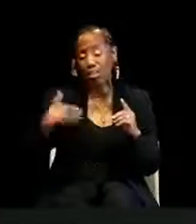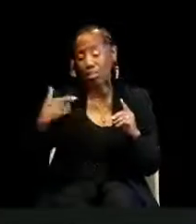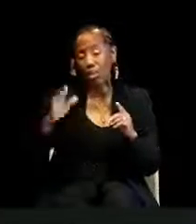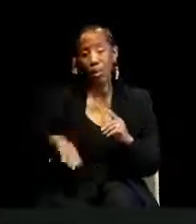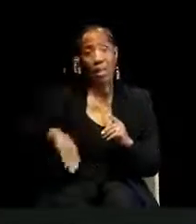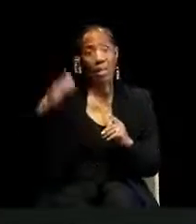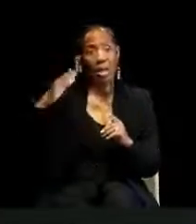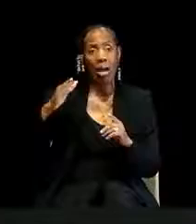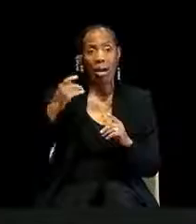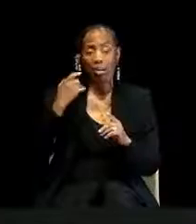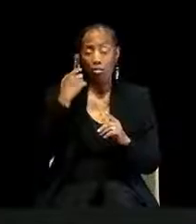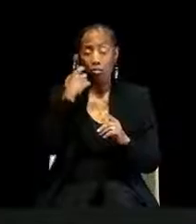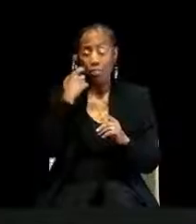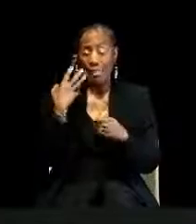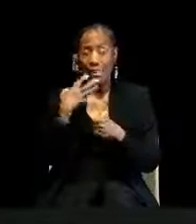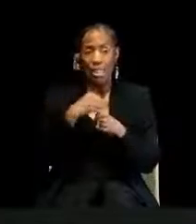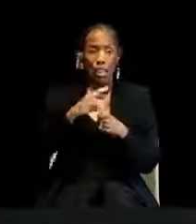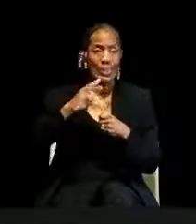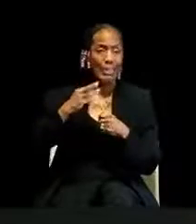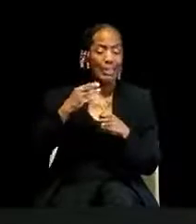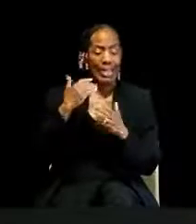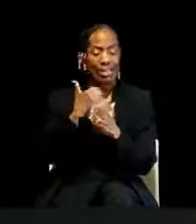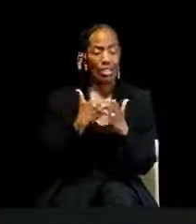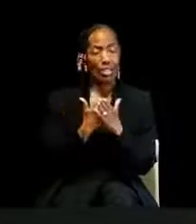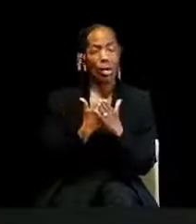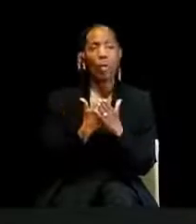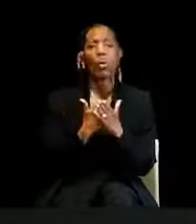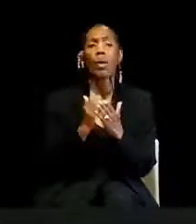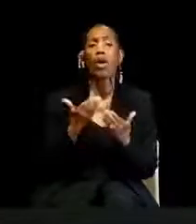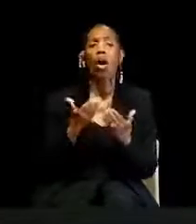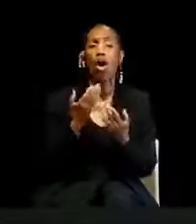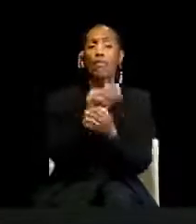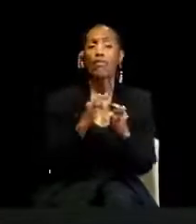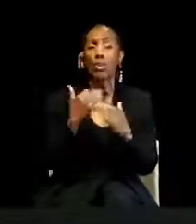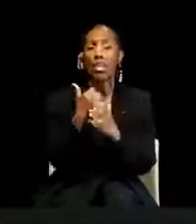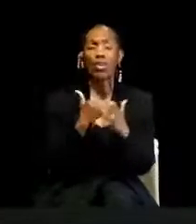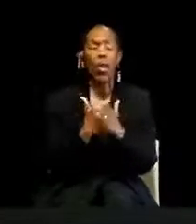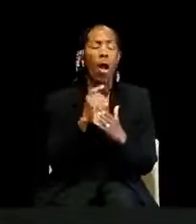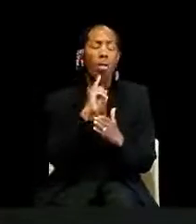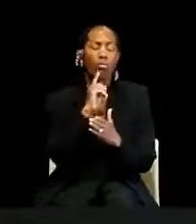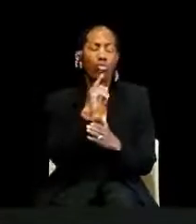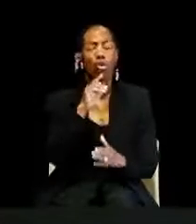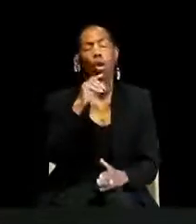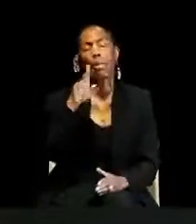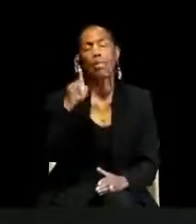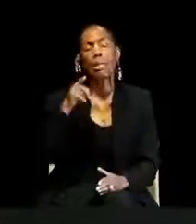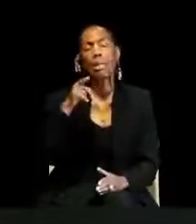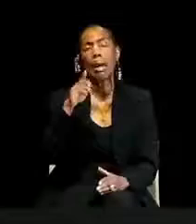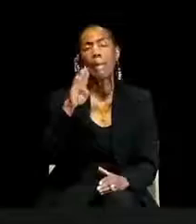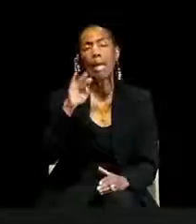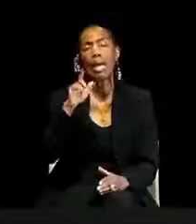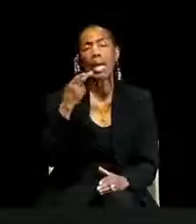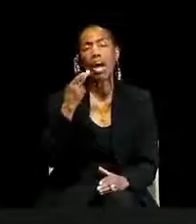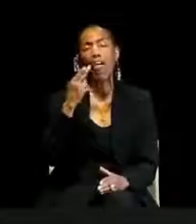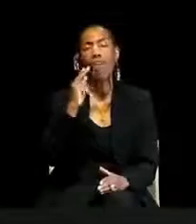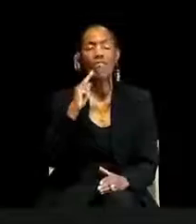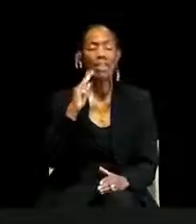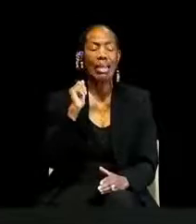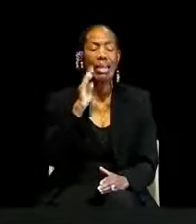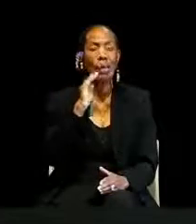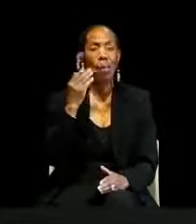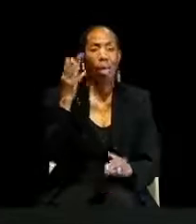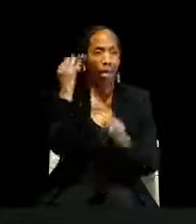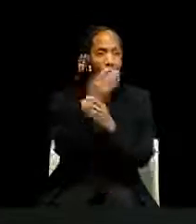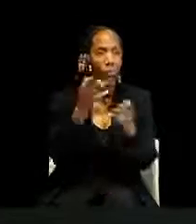concluded our sixth course. We're offering free courses. Her course is next week, and I'm sure she'll let you guys know about that. And I want to give a shout out to Dustin,